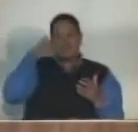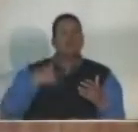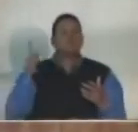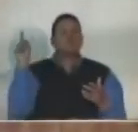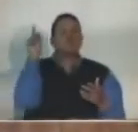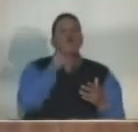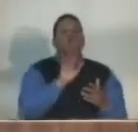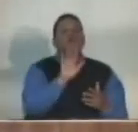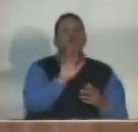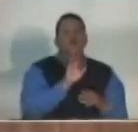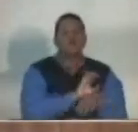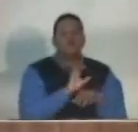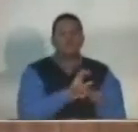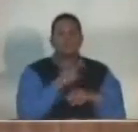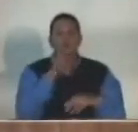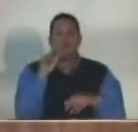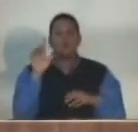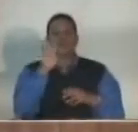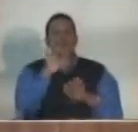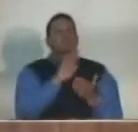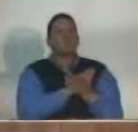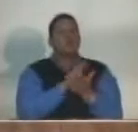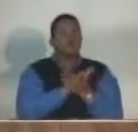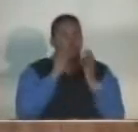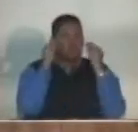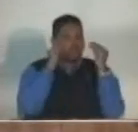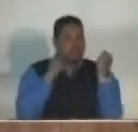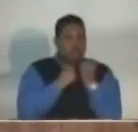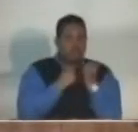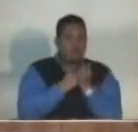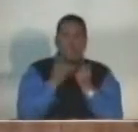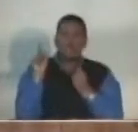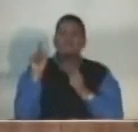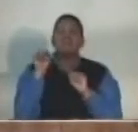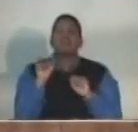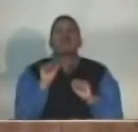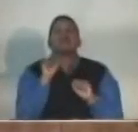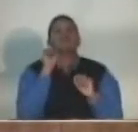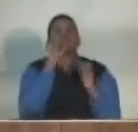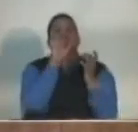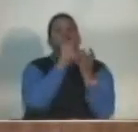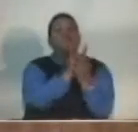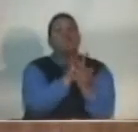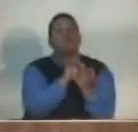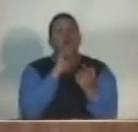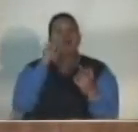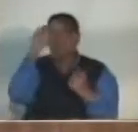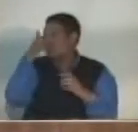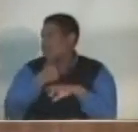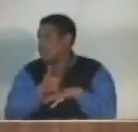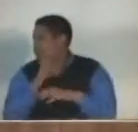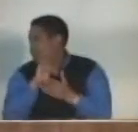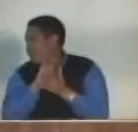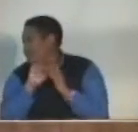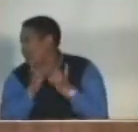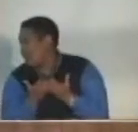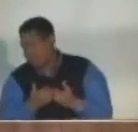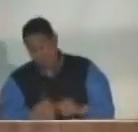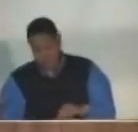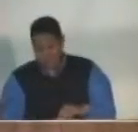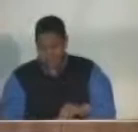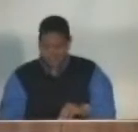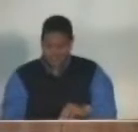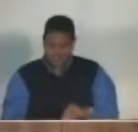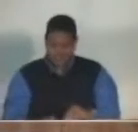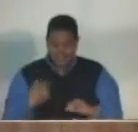come to your church halls, to your school halls, and wherever they can institute a class. And they're